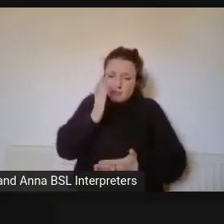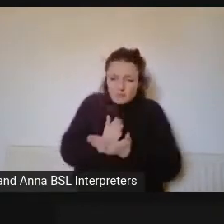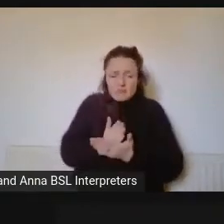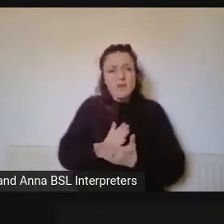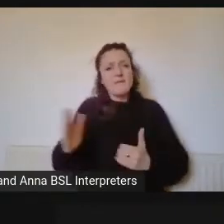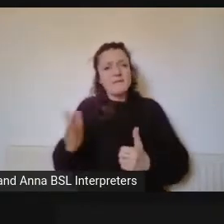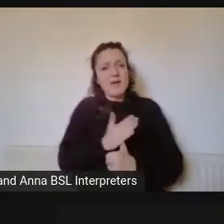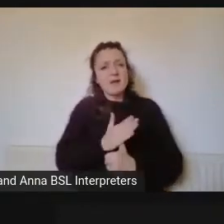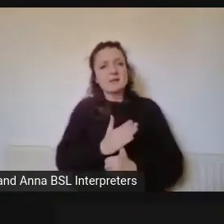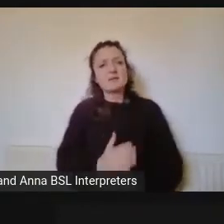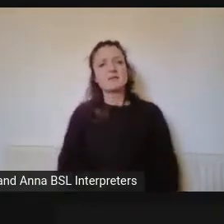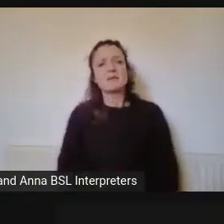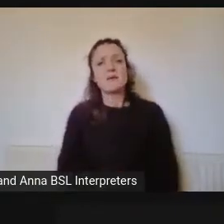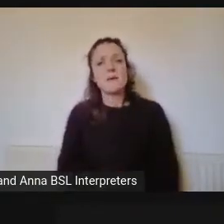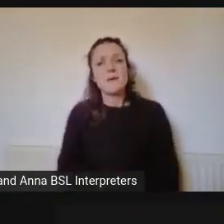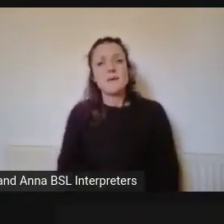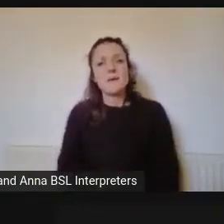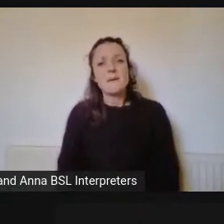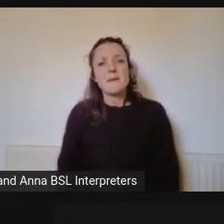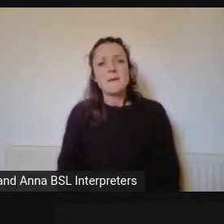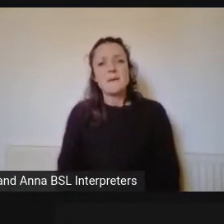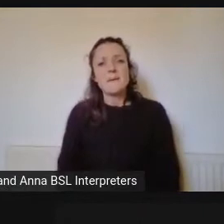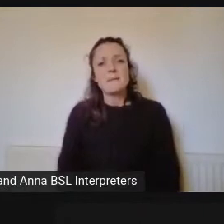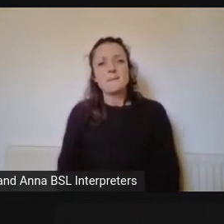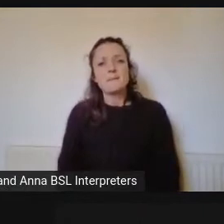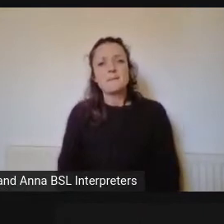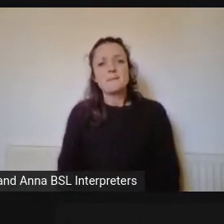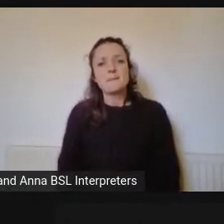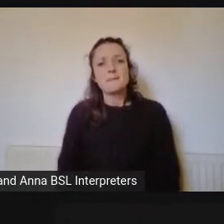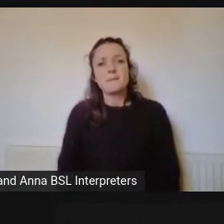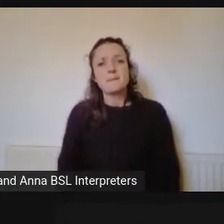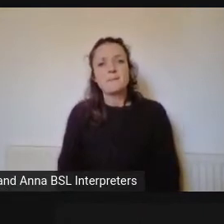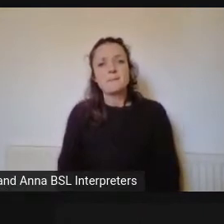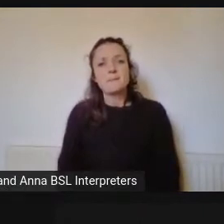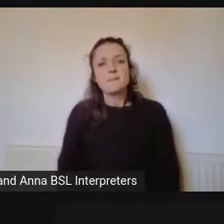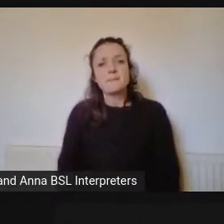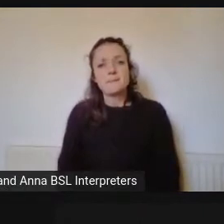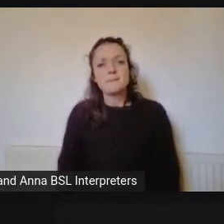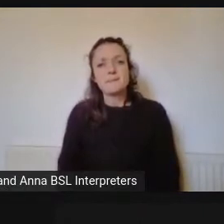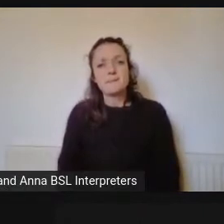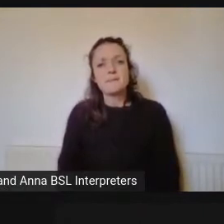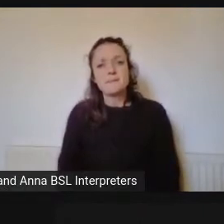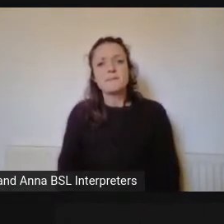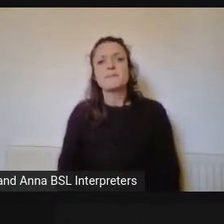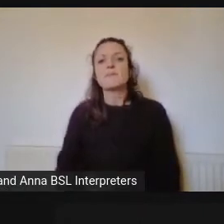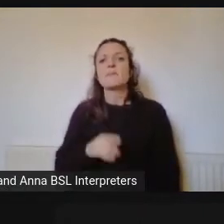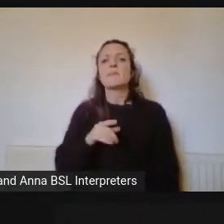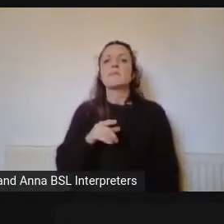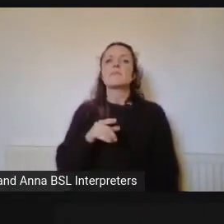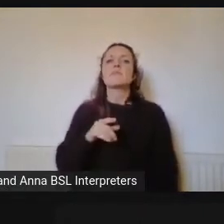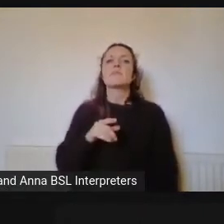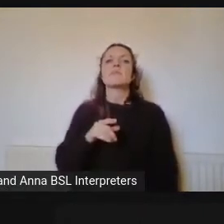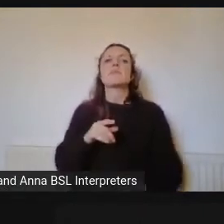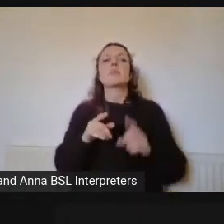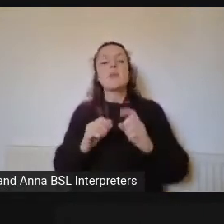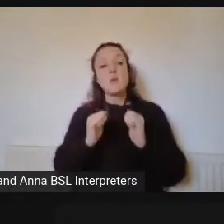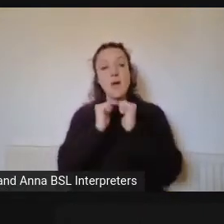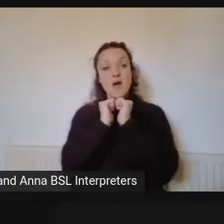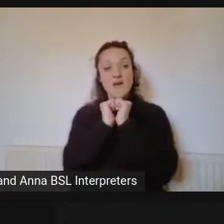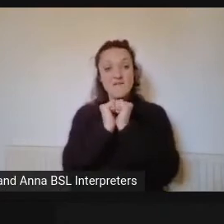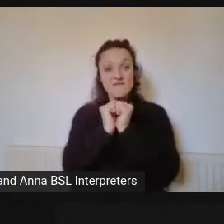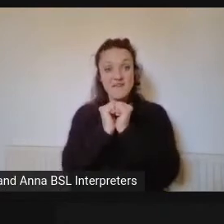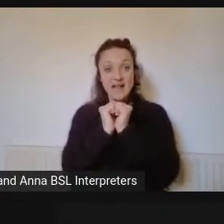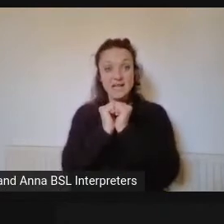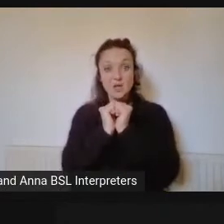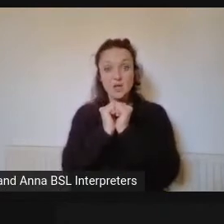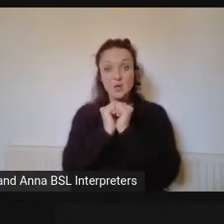it. It seems to me then we're speaking very much, though, about value, systematic change in value systems here as well,